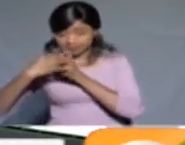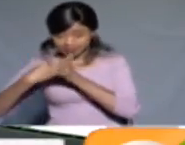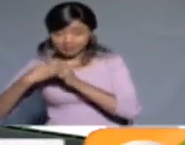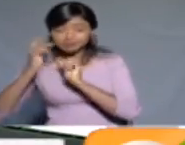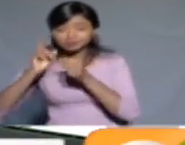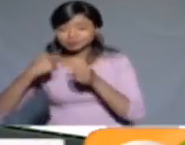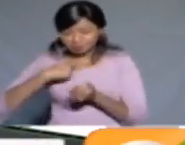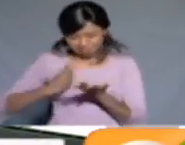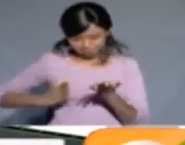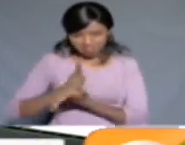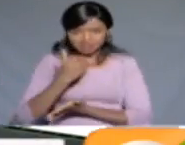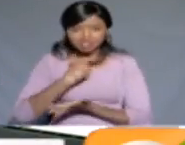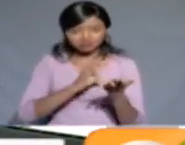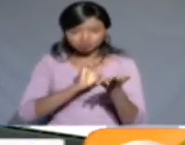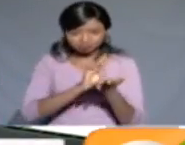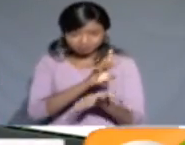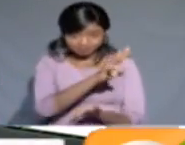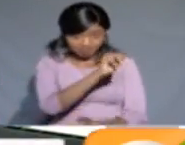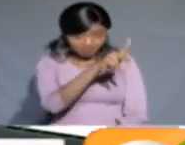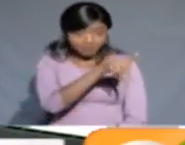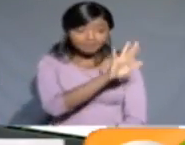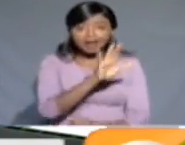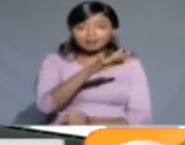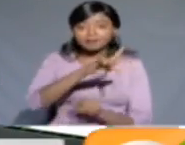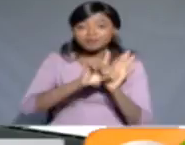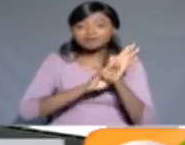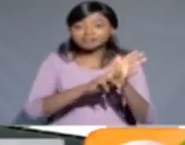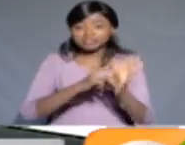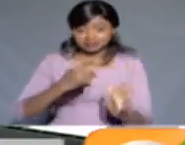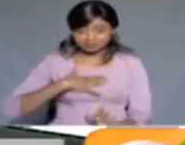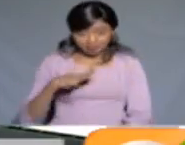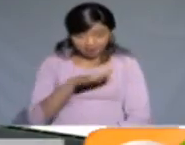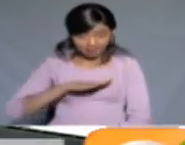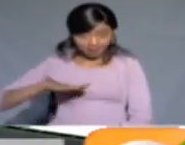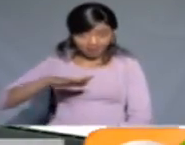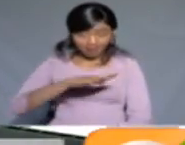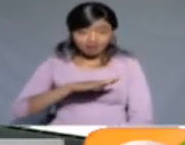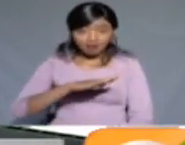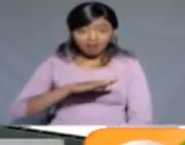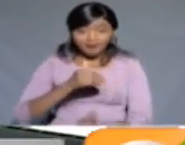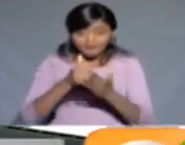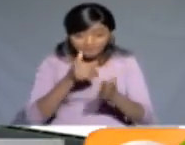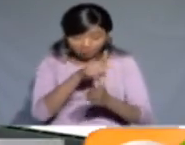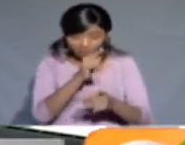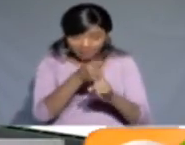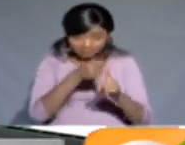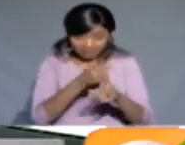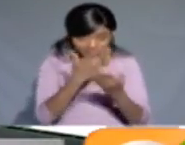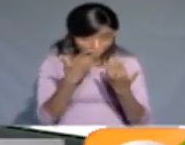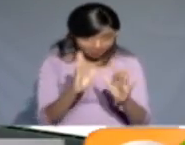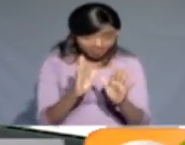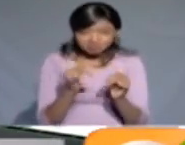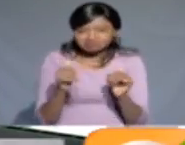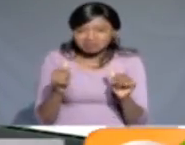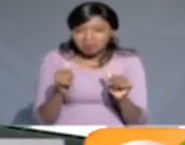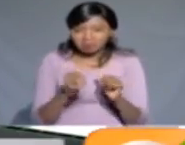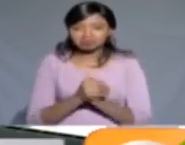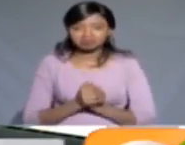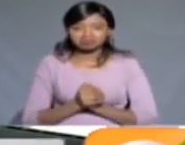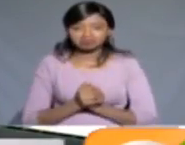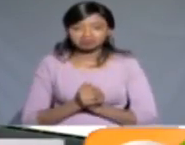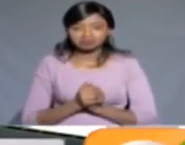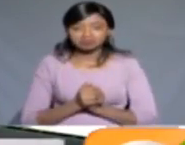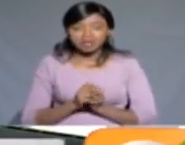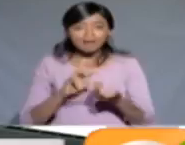to recall the Member of Parliament representing their constituency before the end of the term of the relevant House of Parliament. The